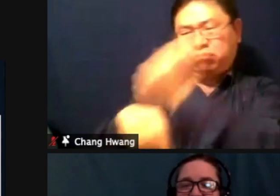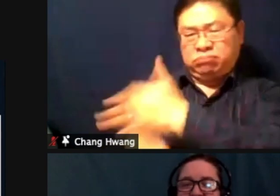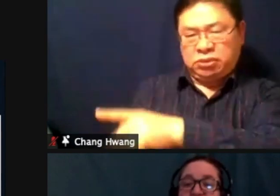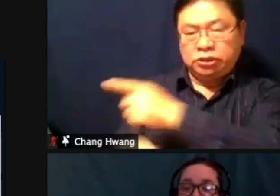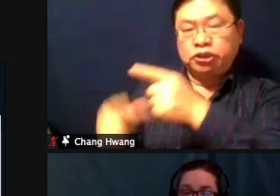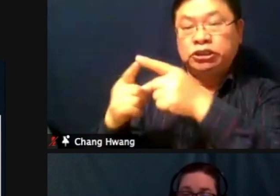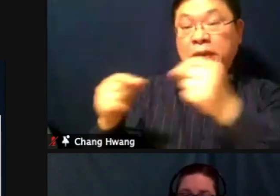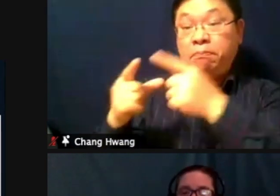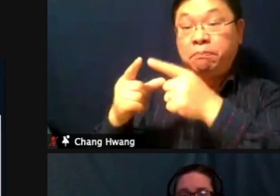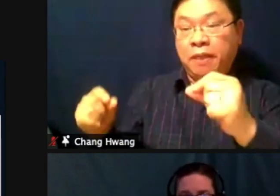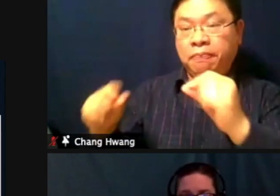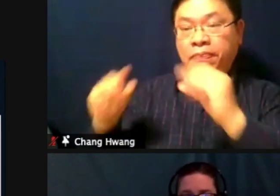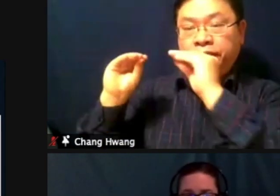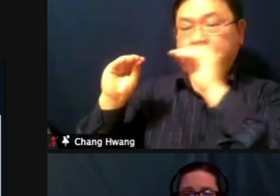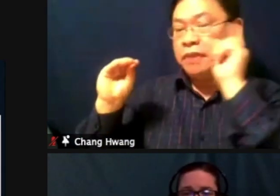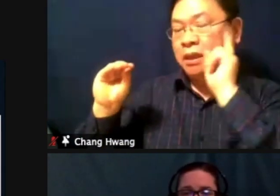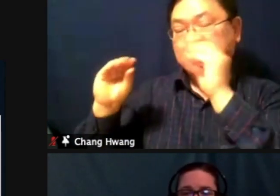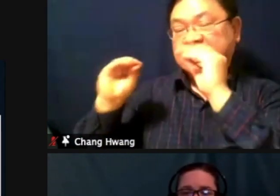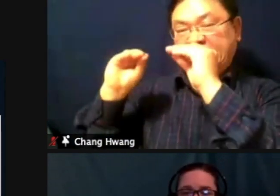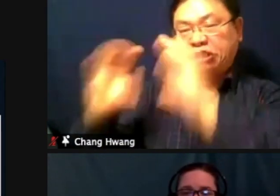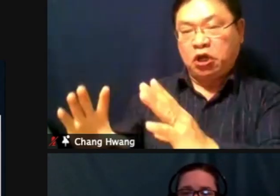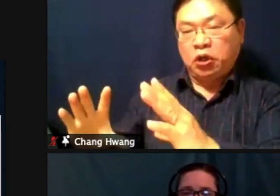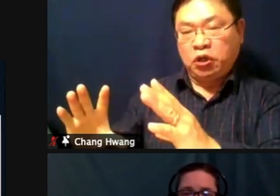They were teaching Japanese Sign Language.